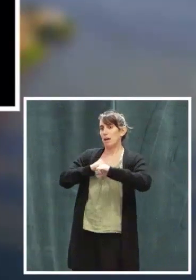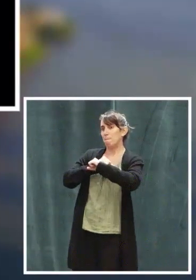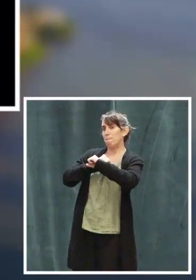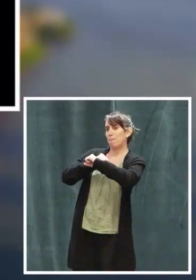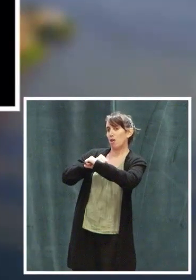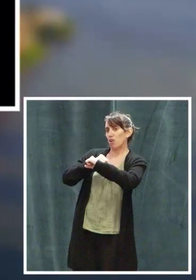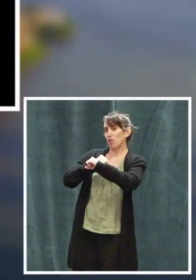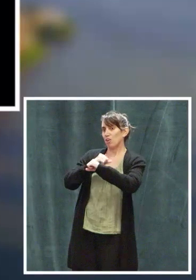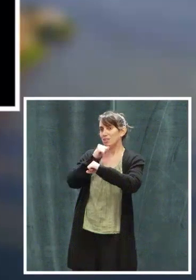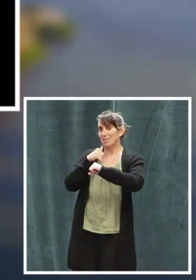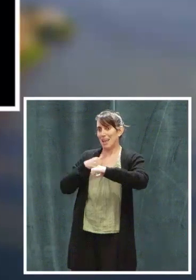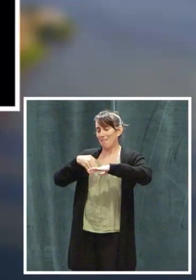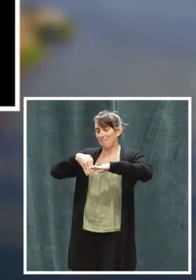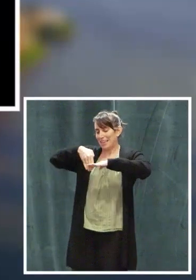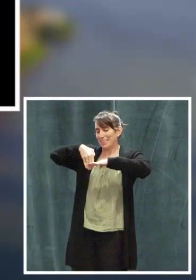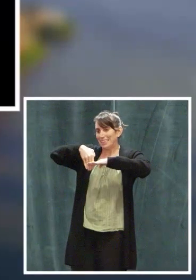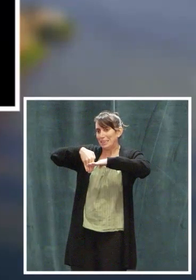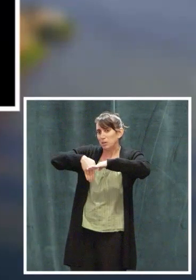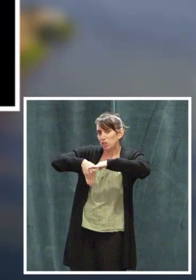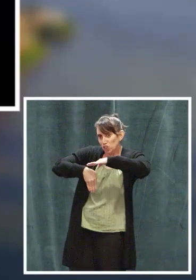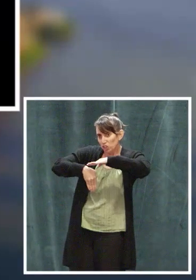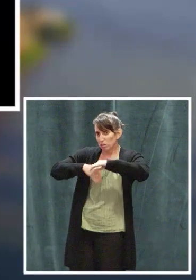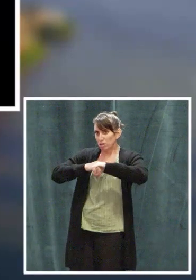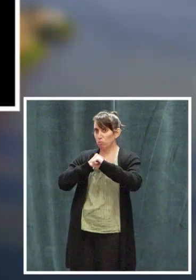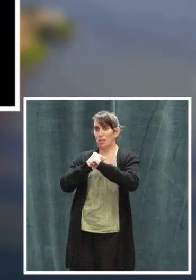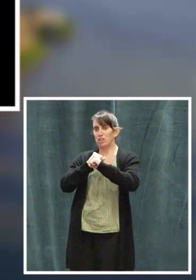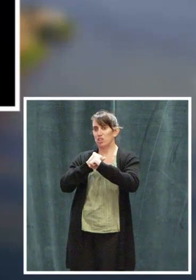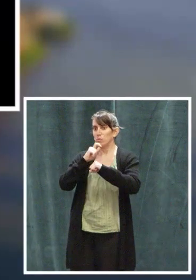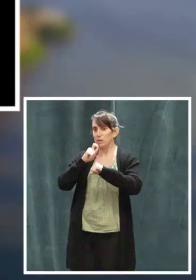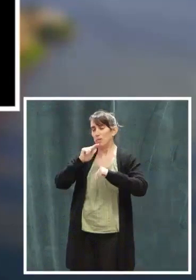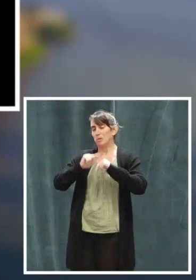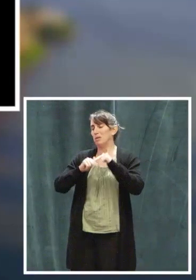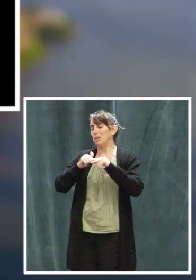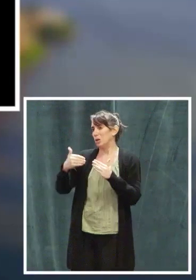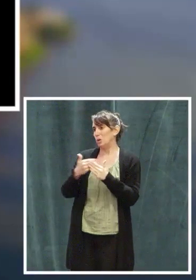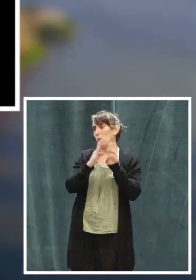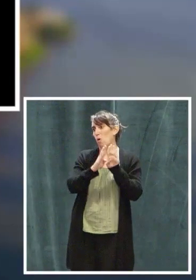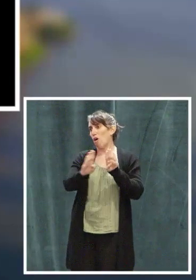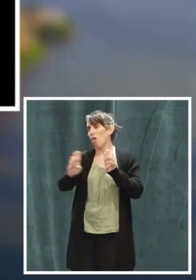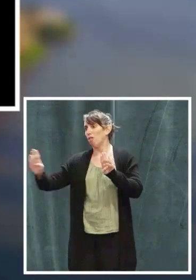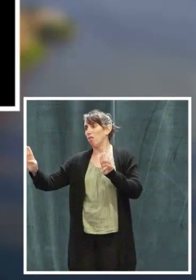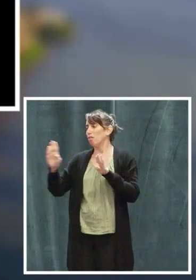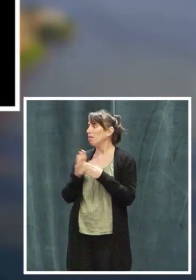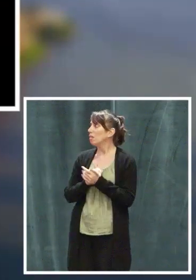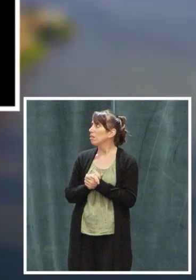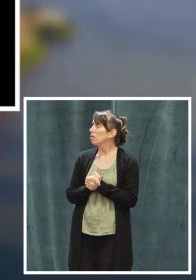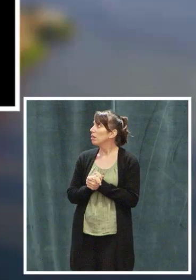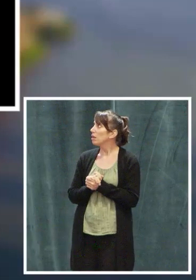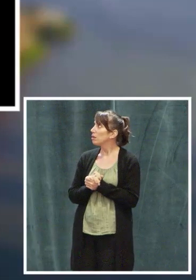the seepage protection underneath as well. So we have to build a new wall.